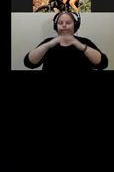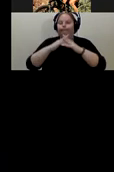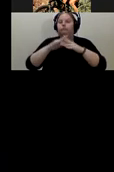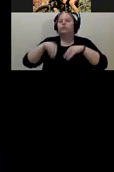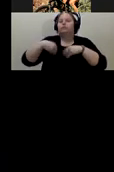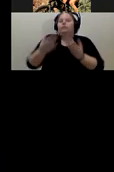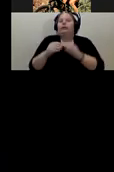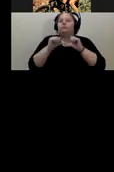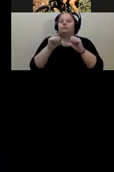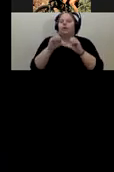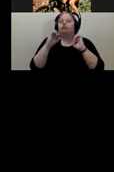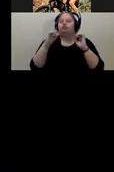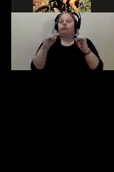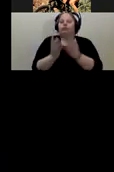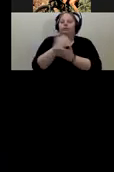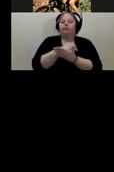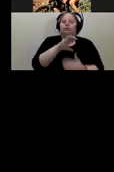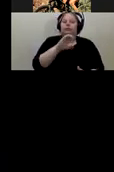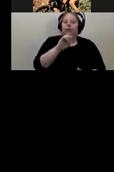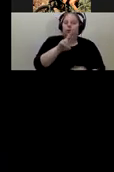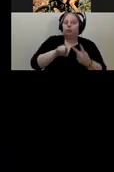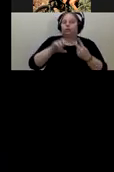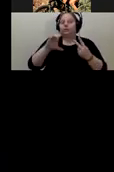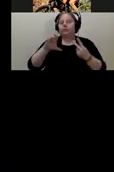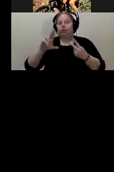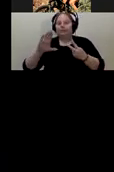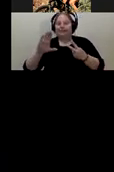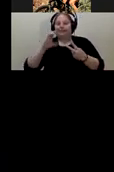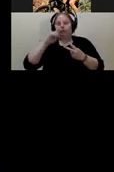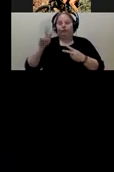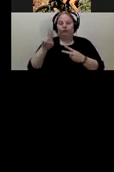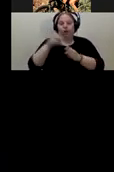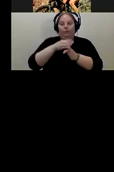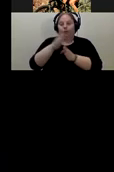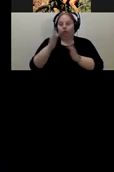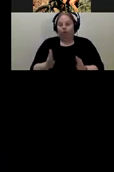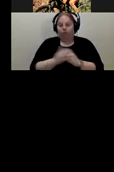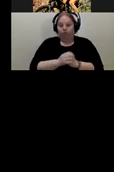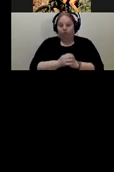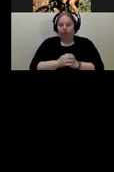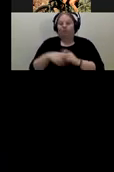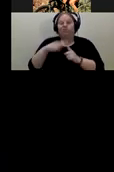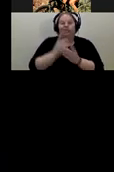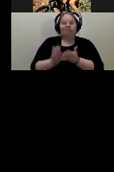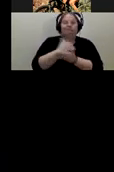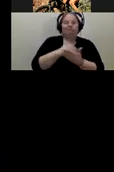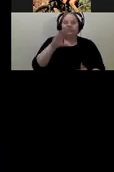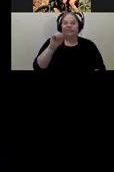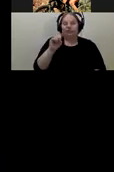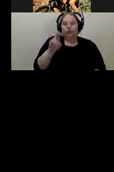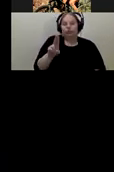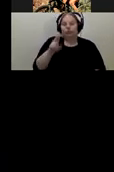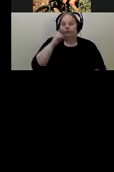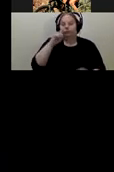provides continuing education and CRC credits for VR professionals and continuing education credits